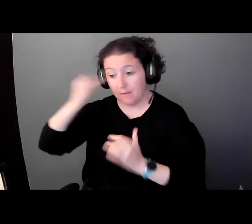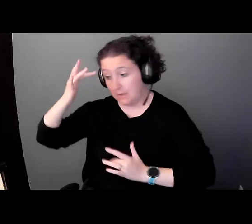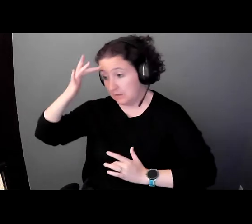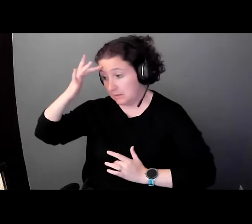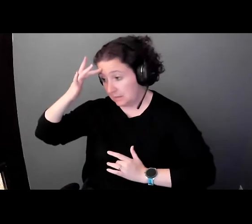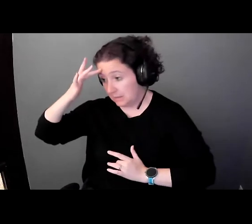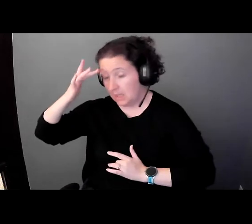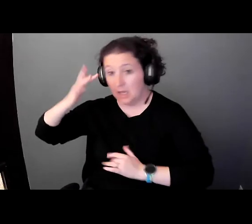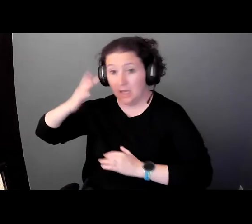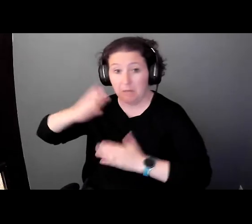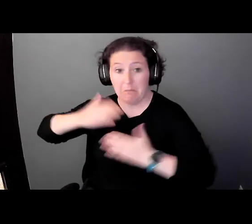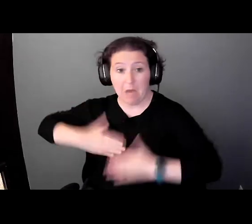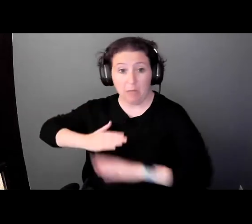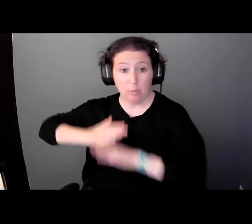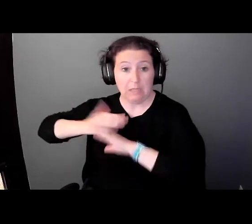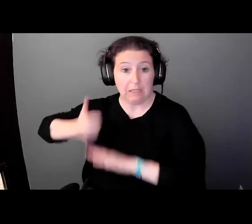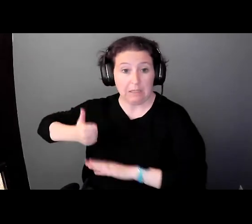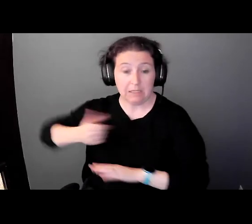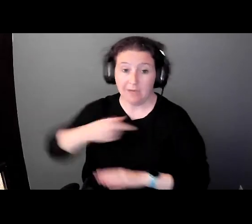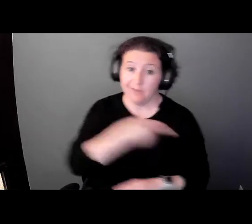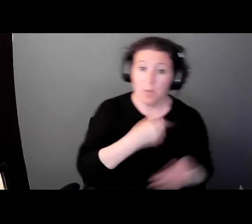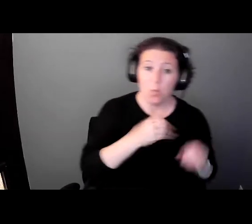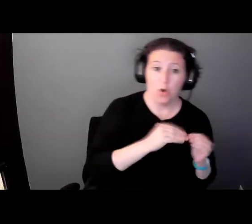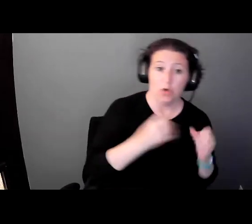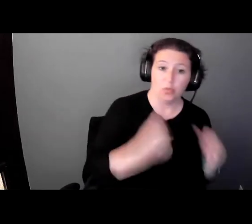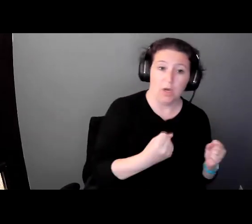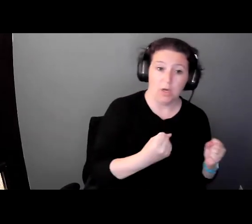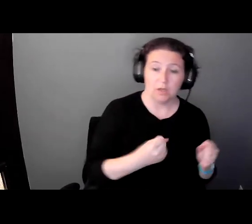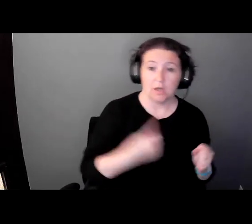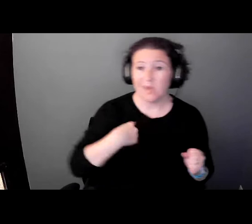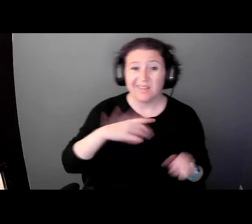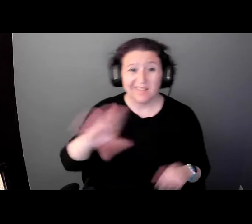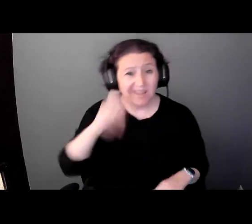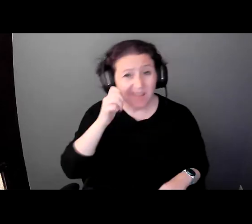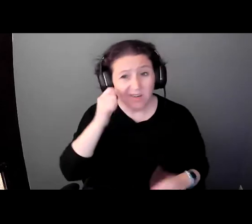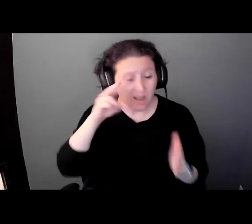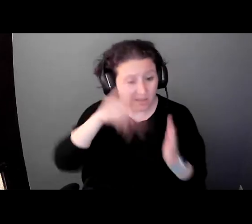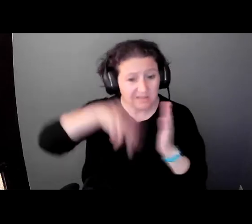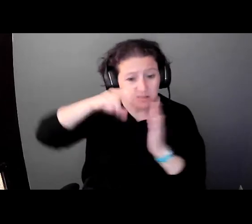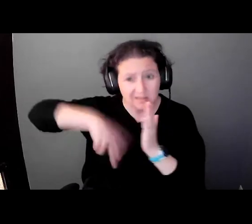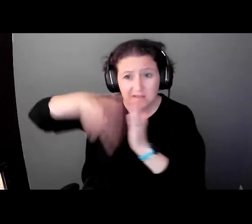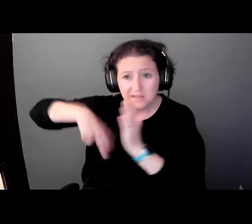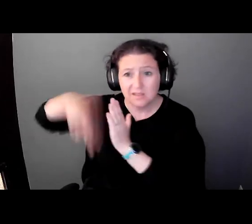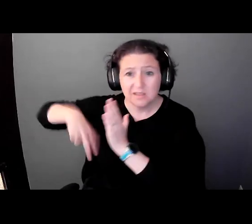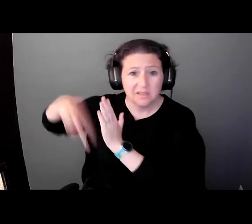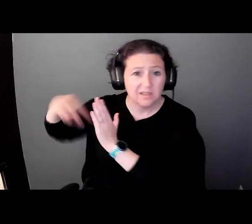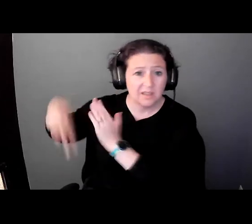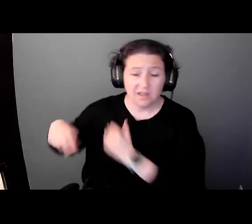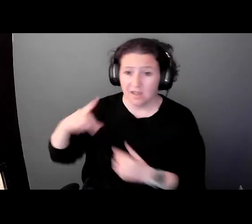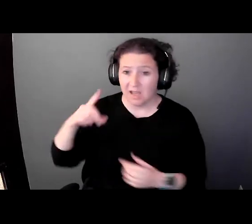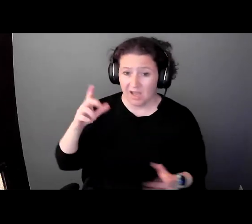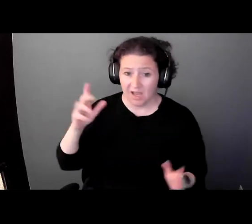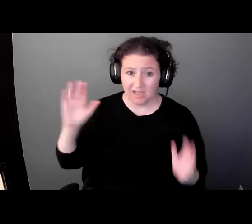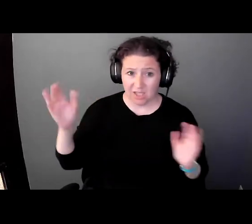I spend all day, every day looking at this literature, and I think not being vaccinated is